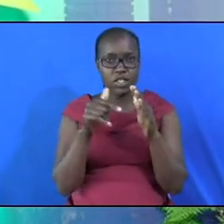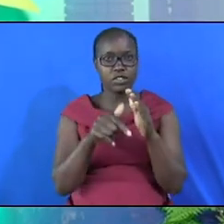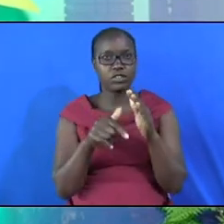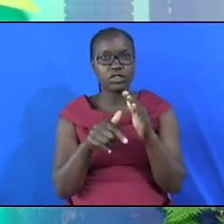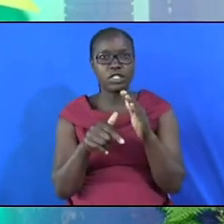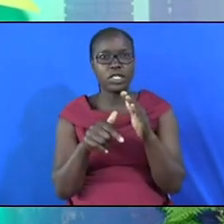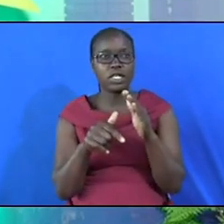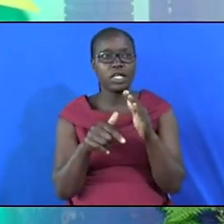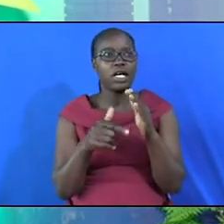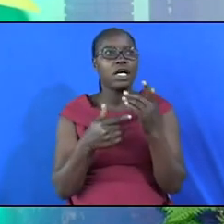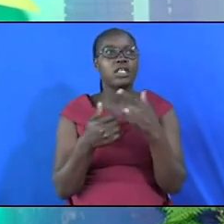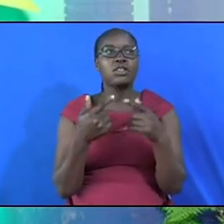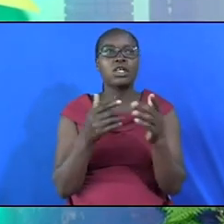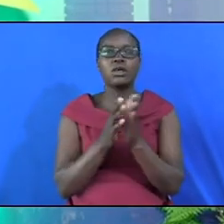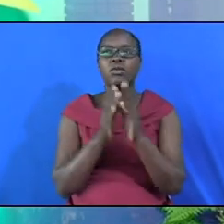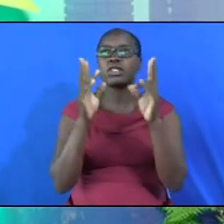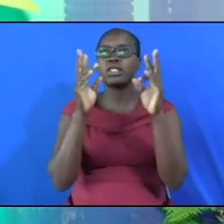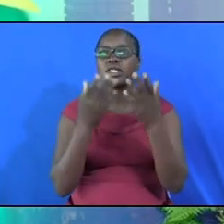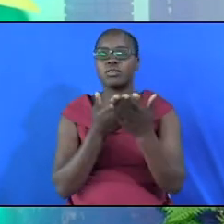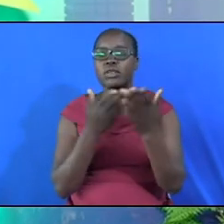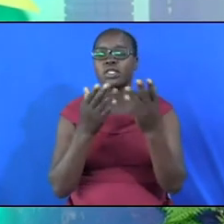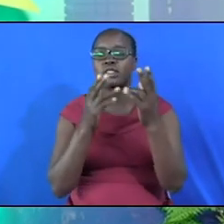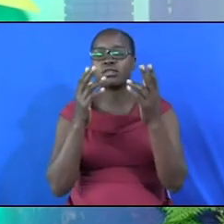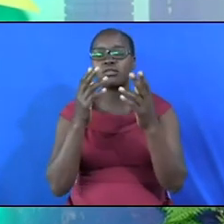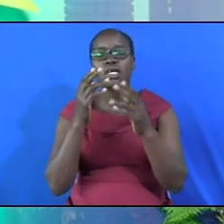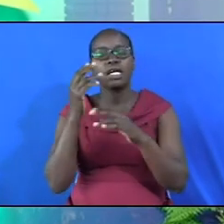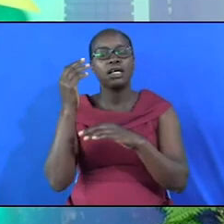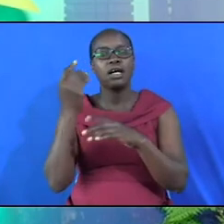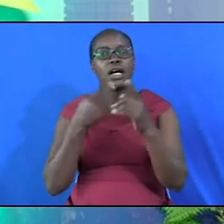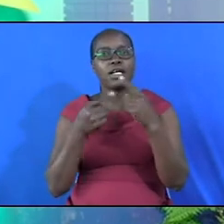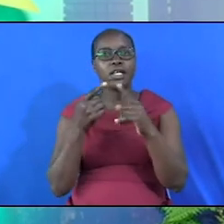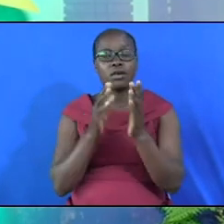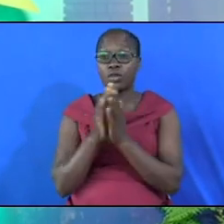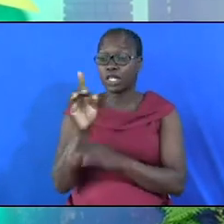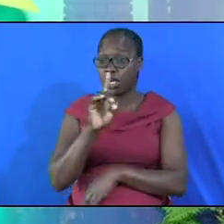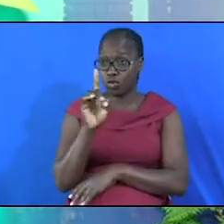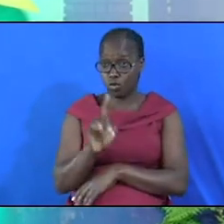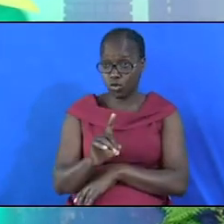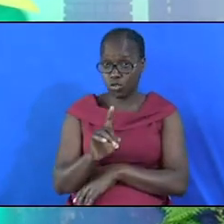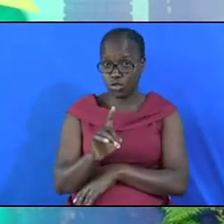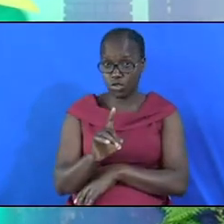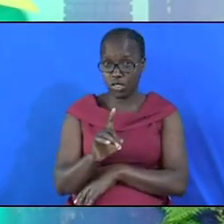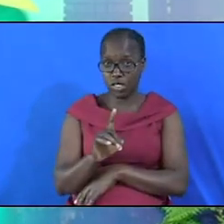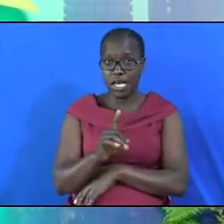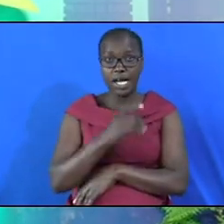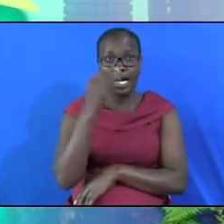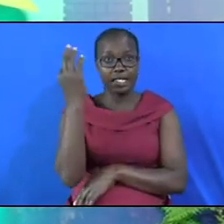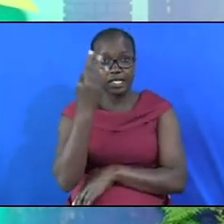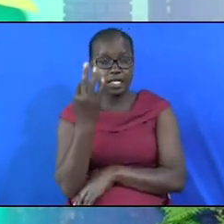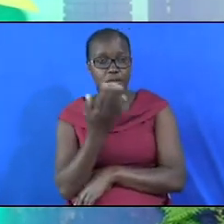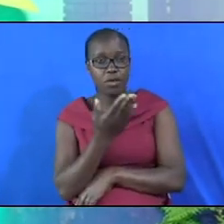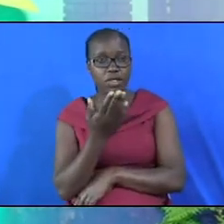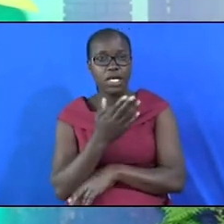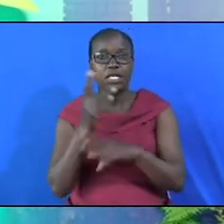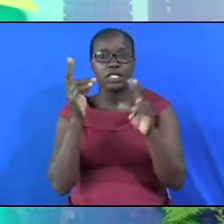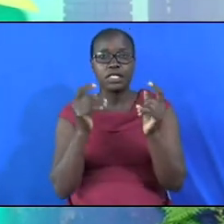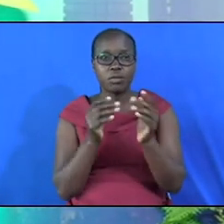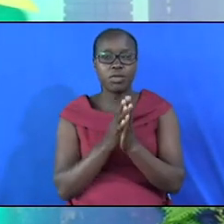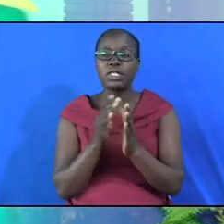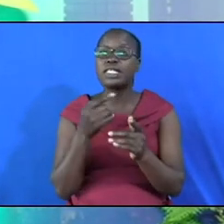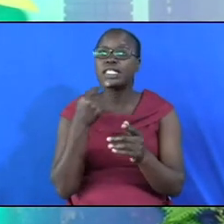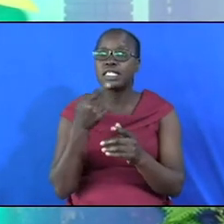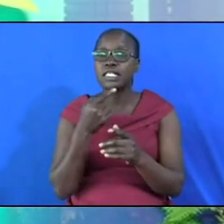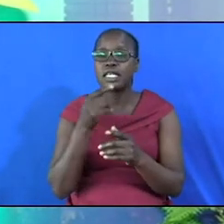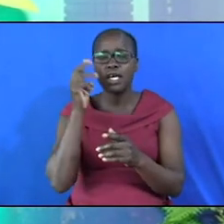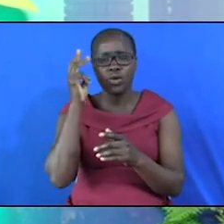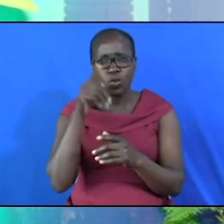I didn't come with a big sermon title. I came with a question in form of a sermon title which says,